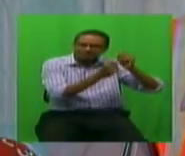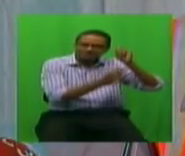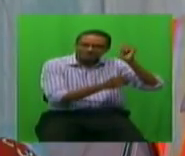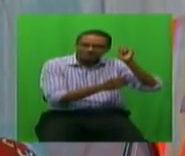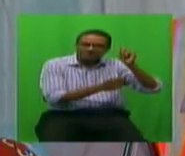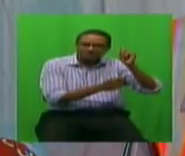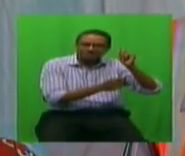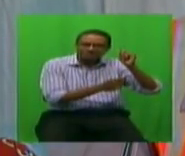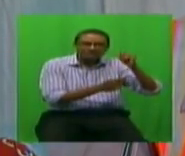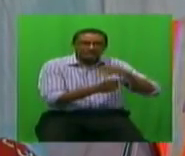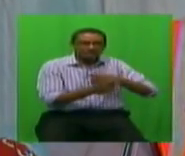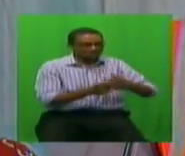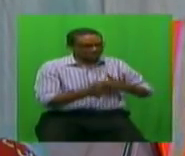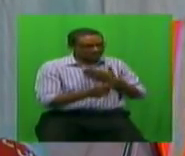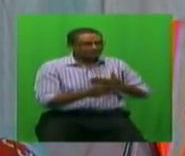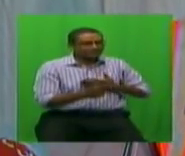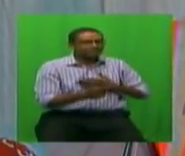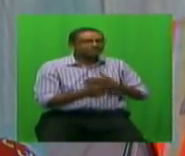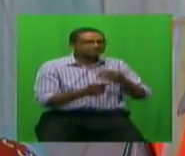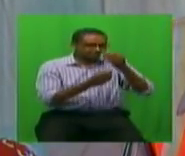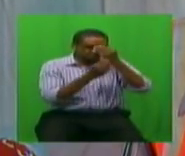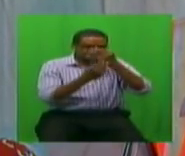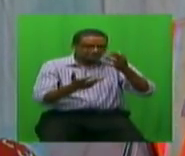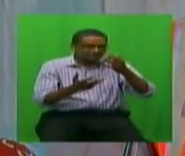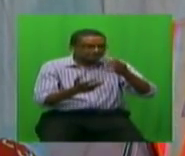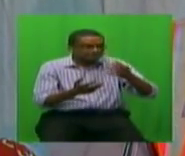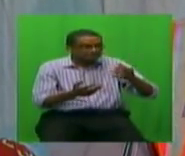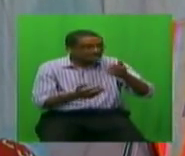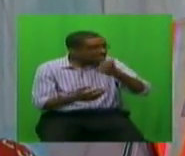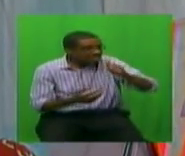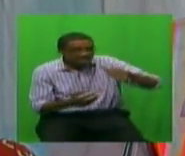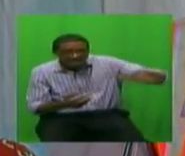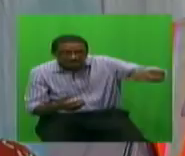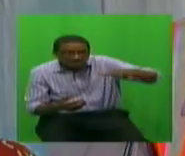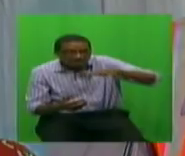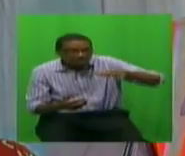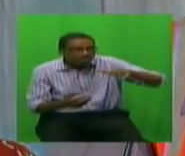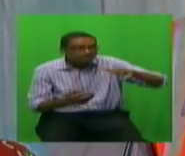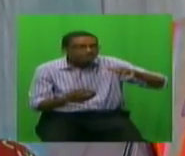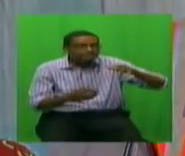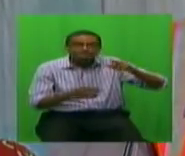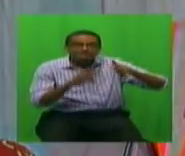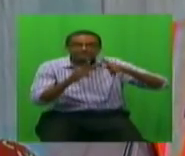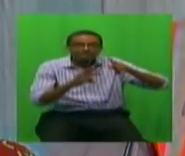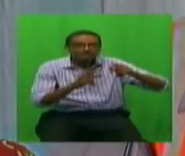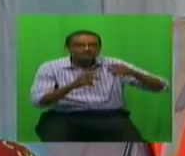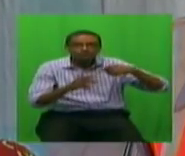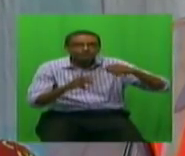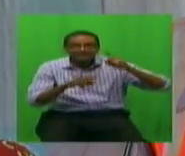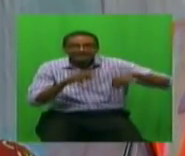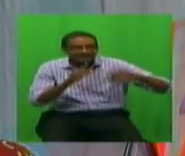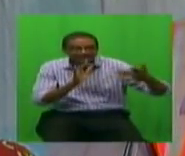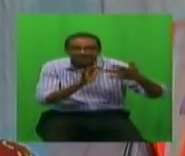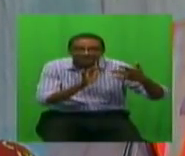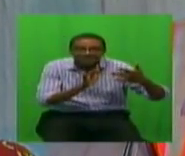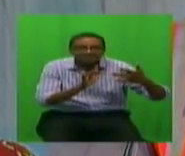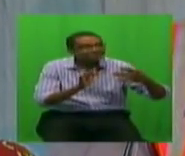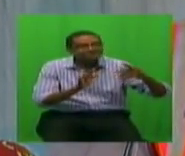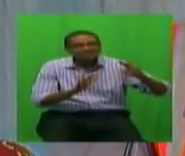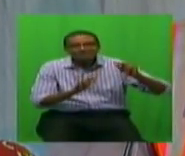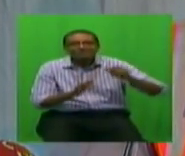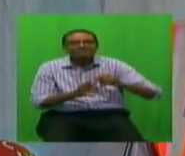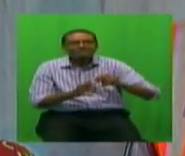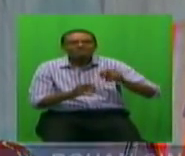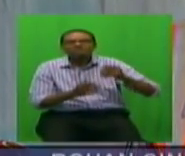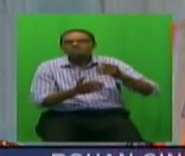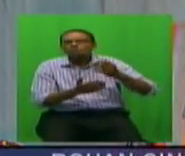that there are no areas that is totally cut off in Trinidad. The only area we do have a slight